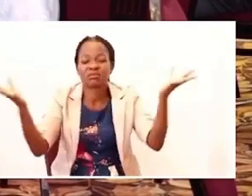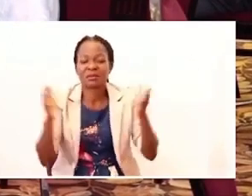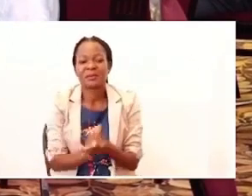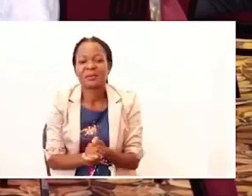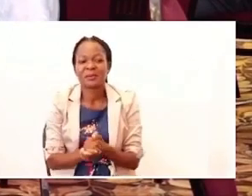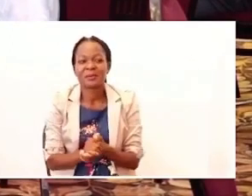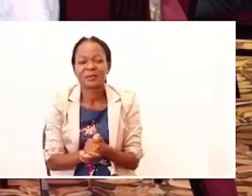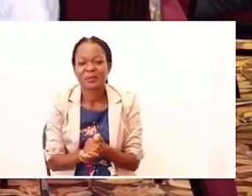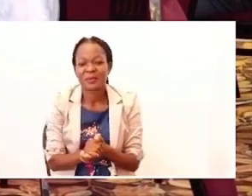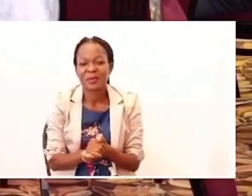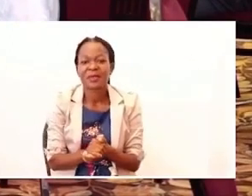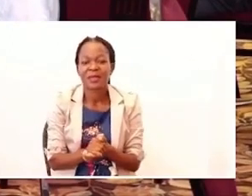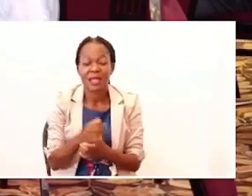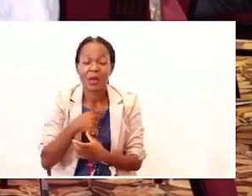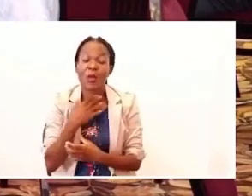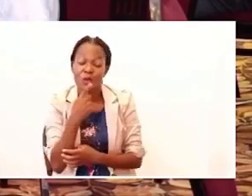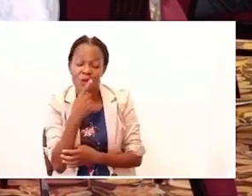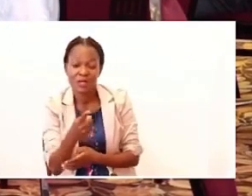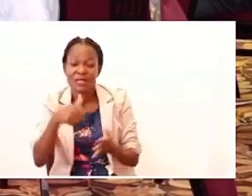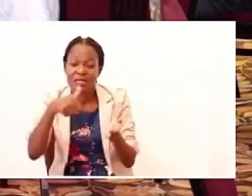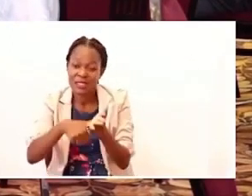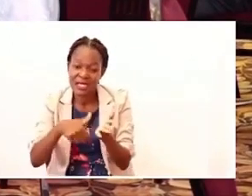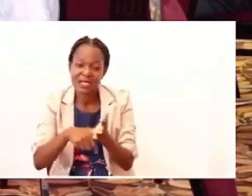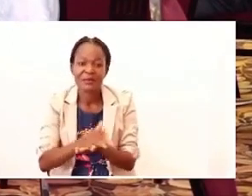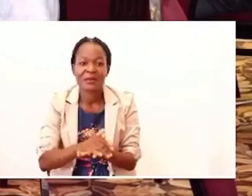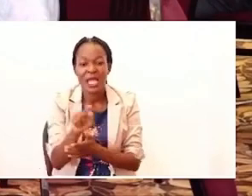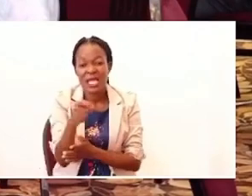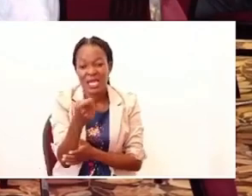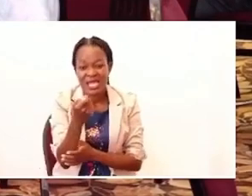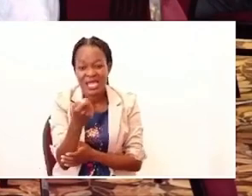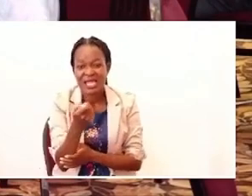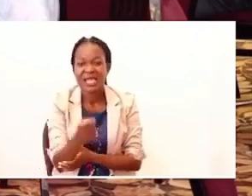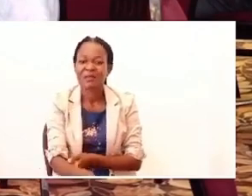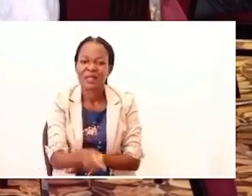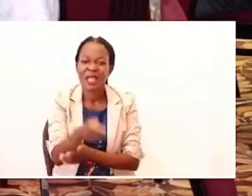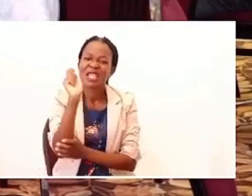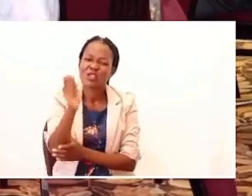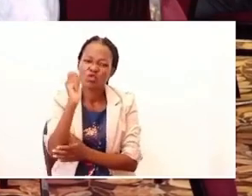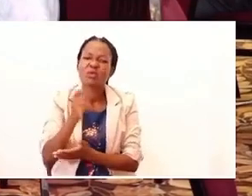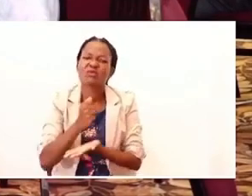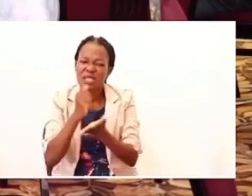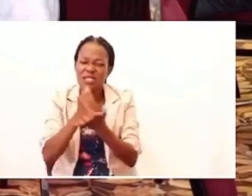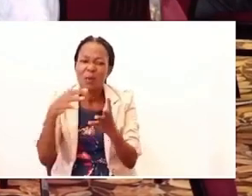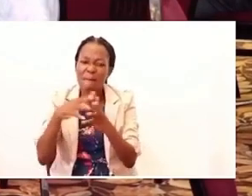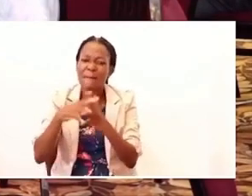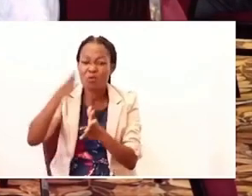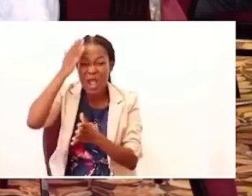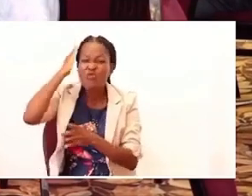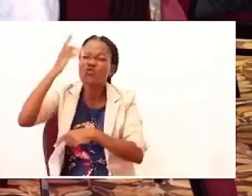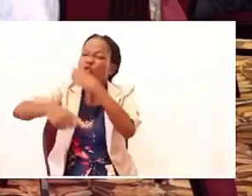then debt is a key instrument for the perpetuation of colonization in Africa.